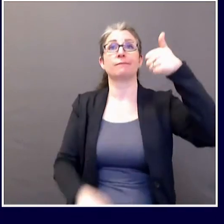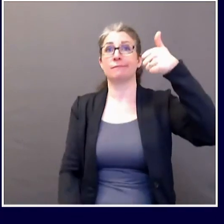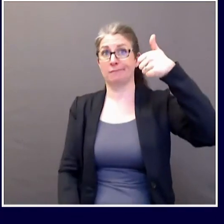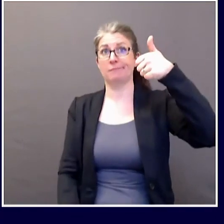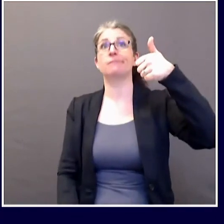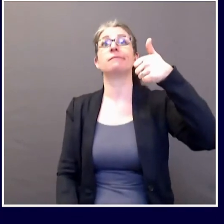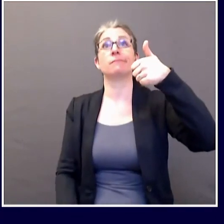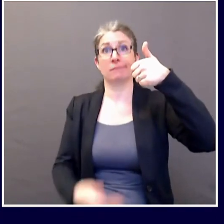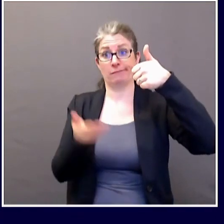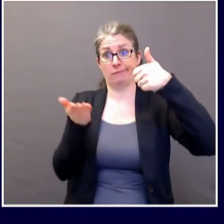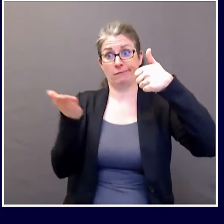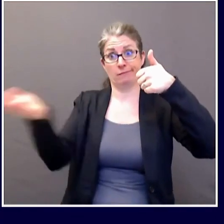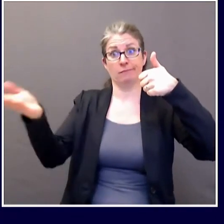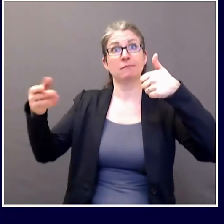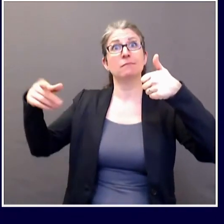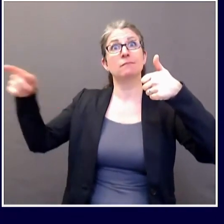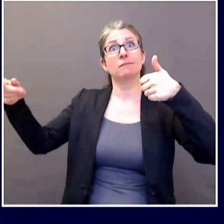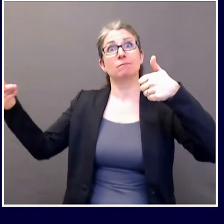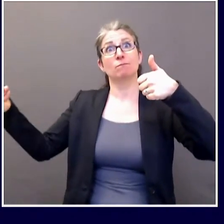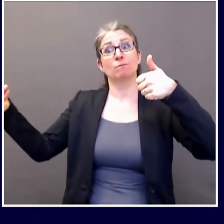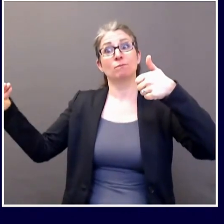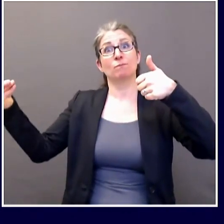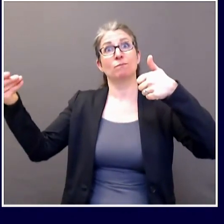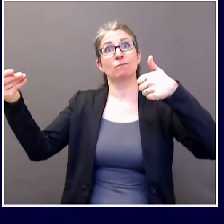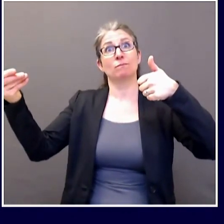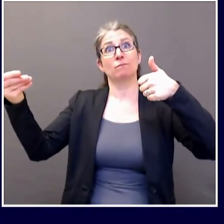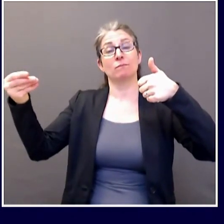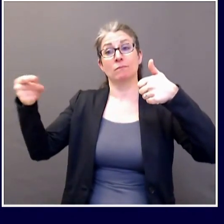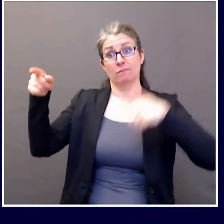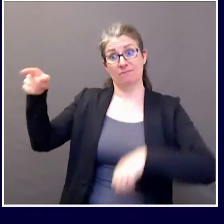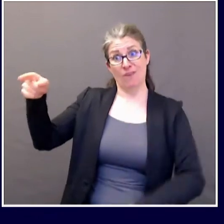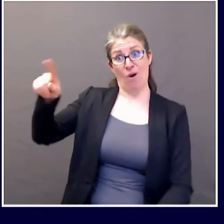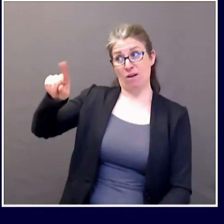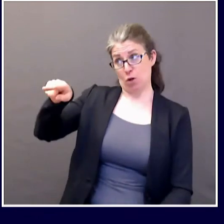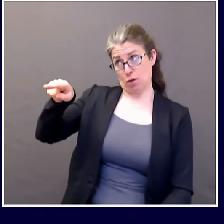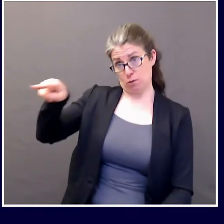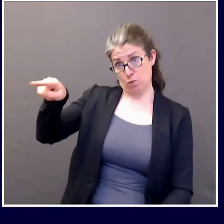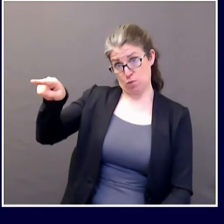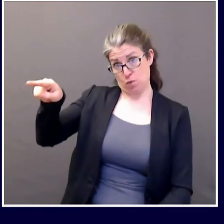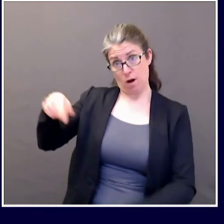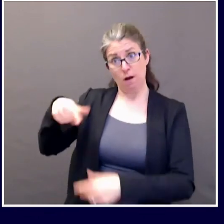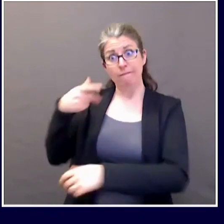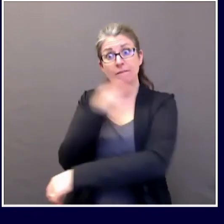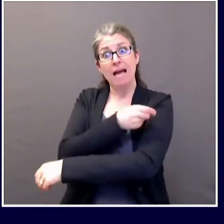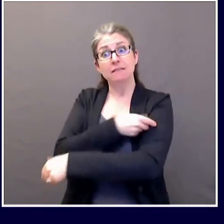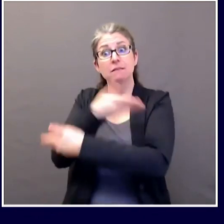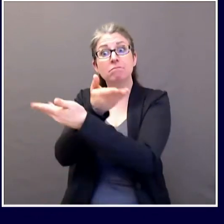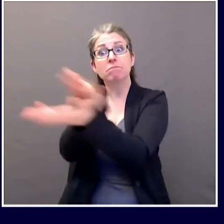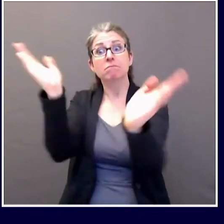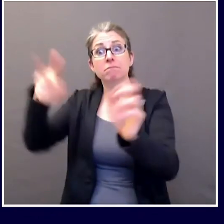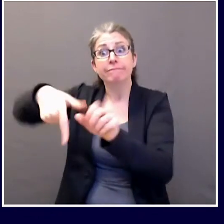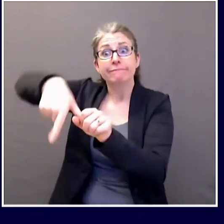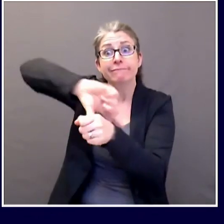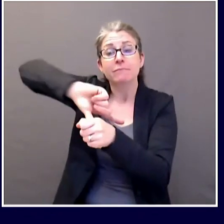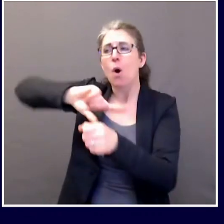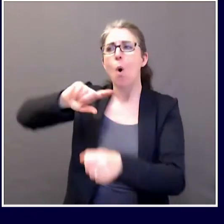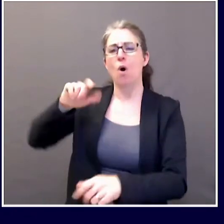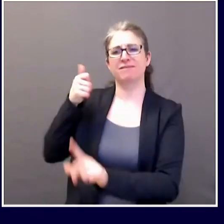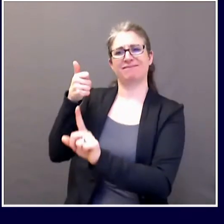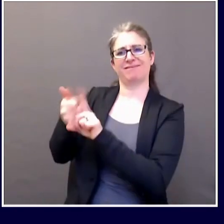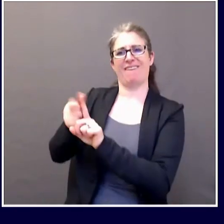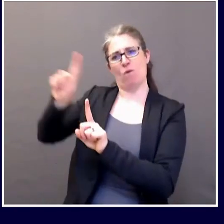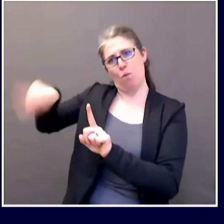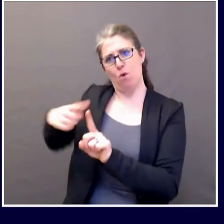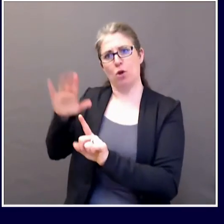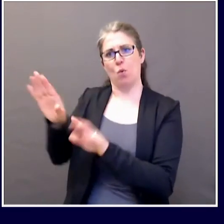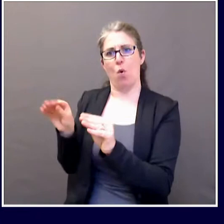be patients of that practice, but for anybody who may not be a patient who still wants to be vaccinated? The other is, are they thinking